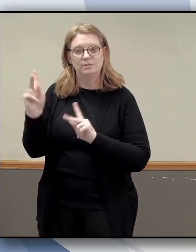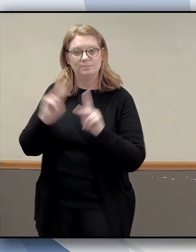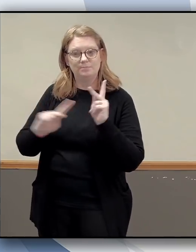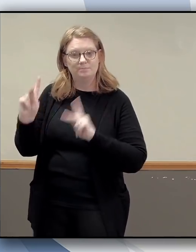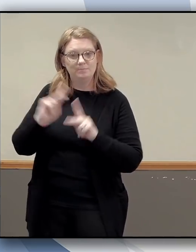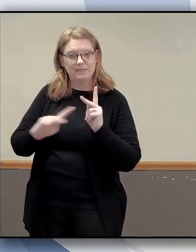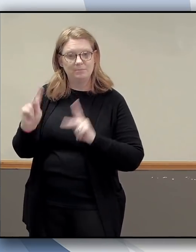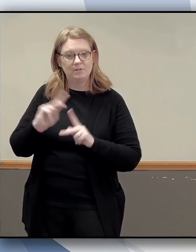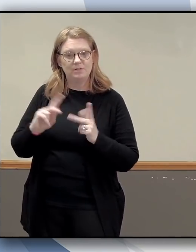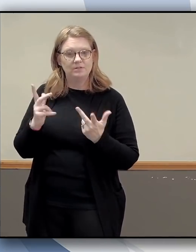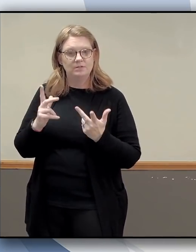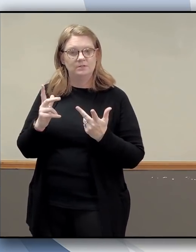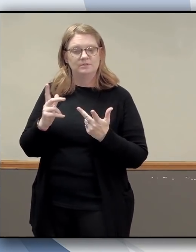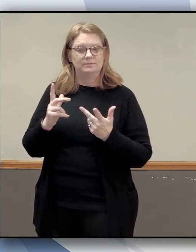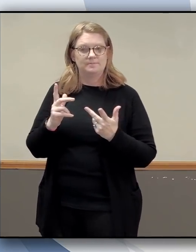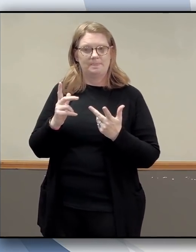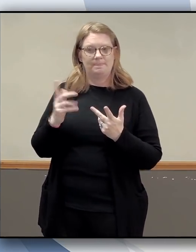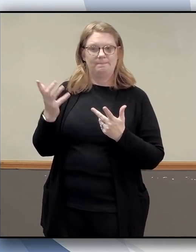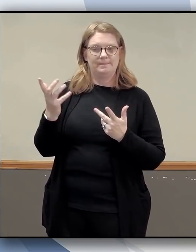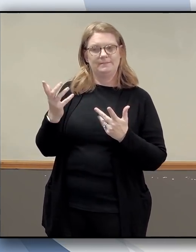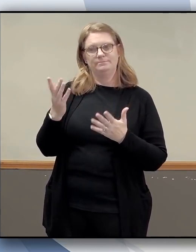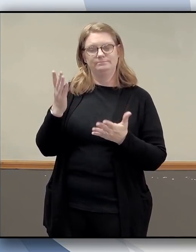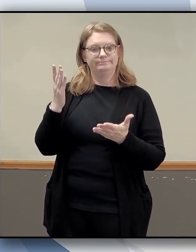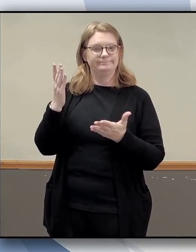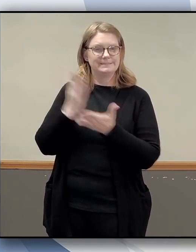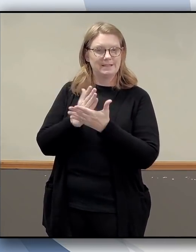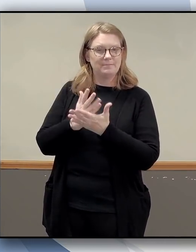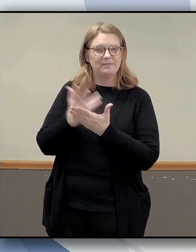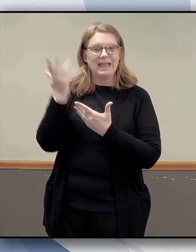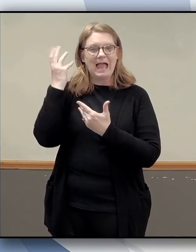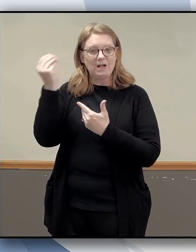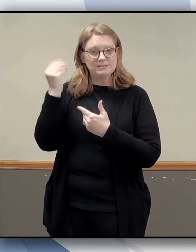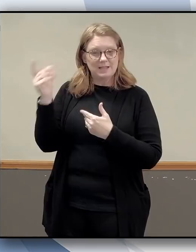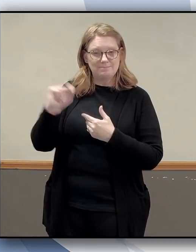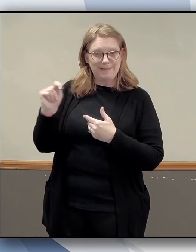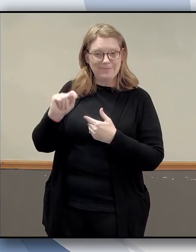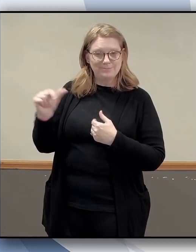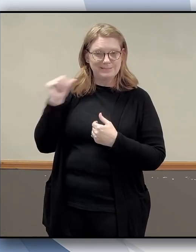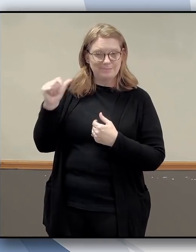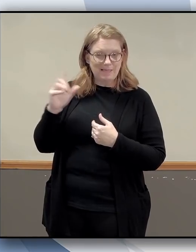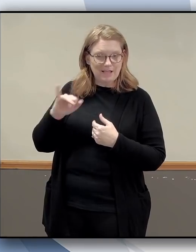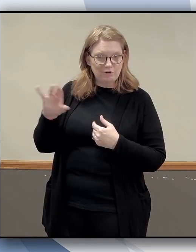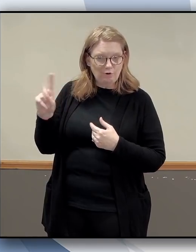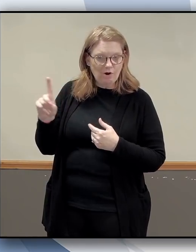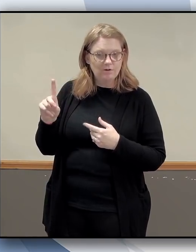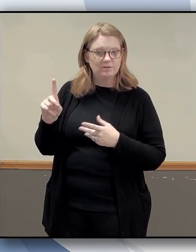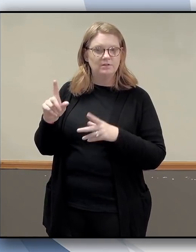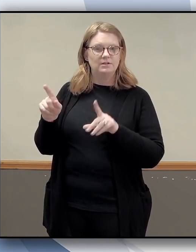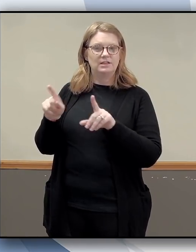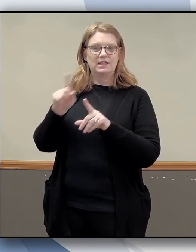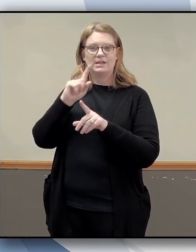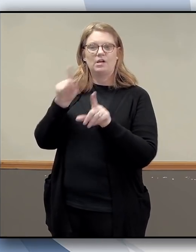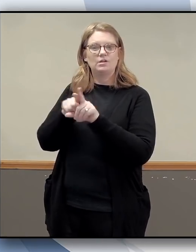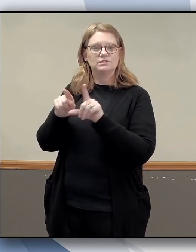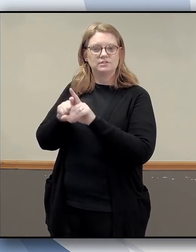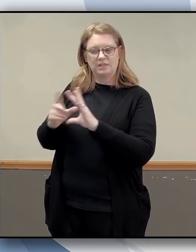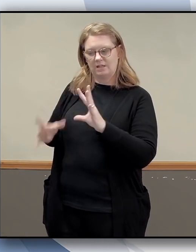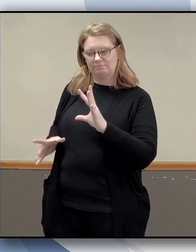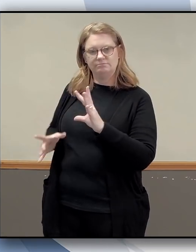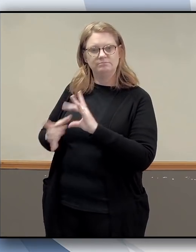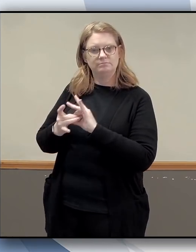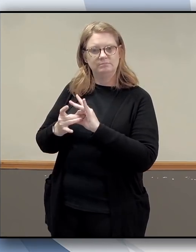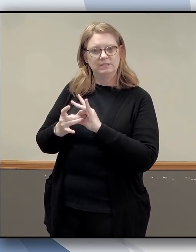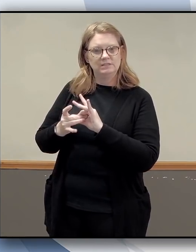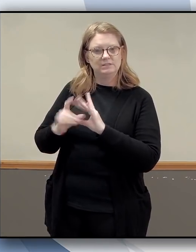having outdoor bathrooms in their backyard and tie into city sewer and water